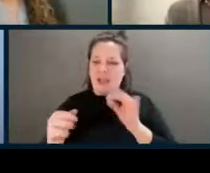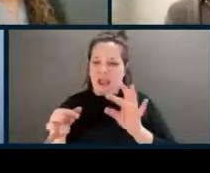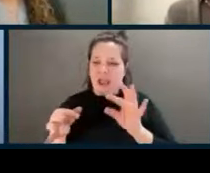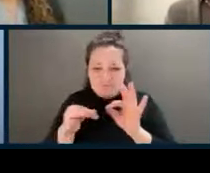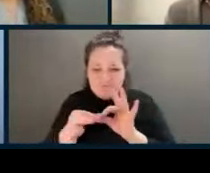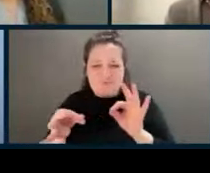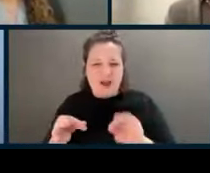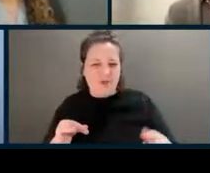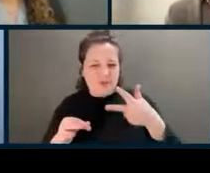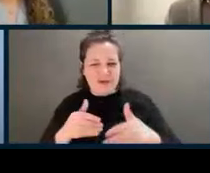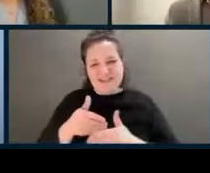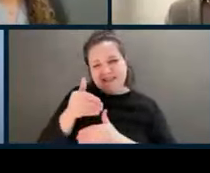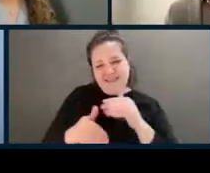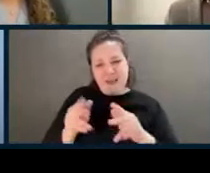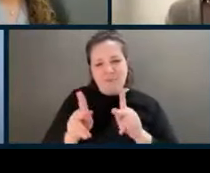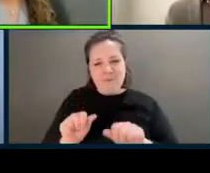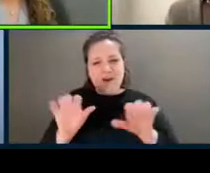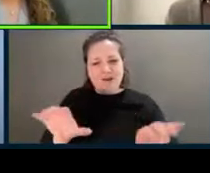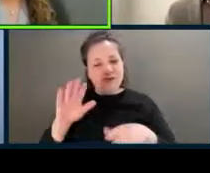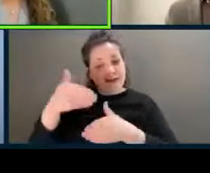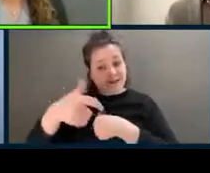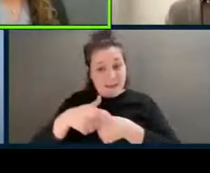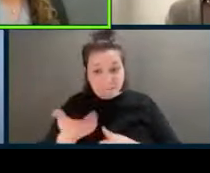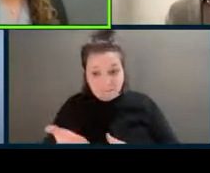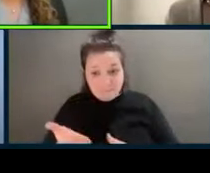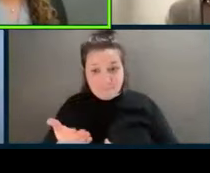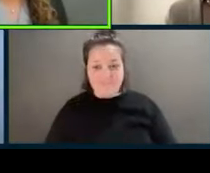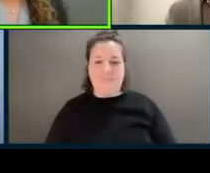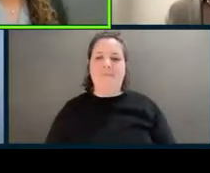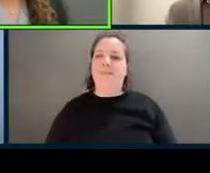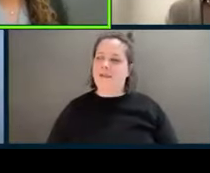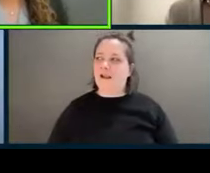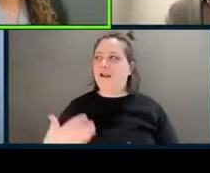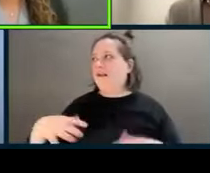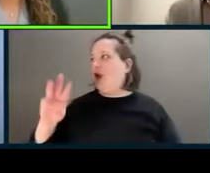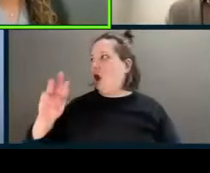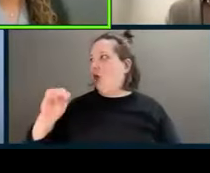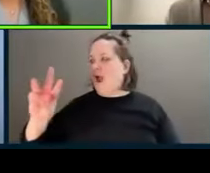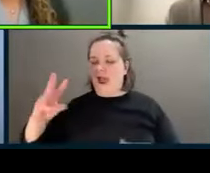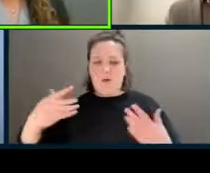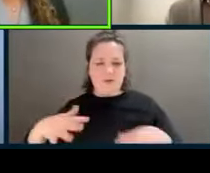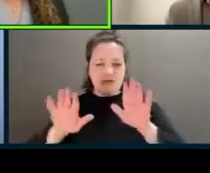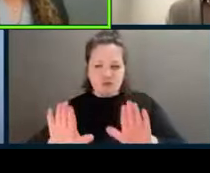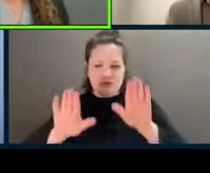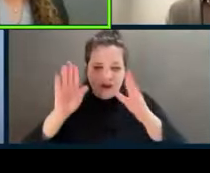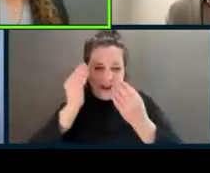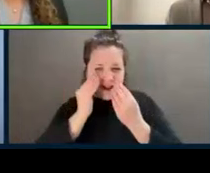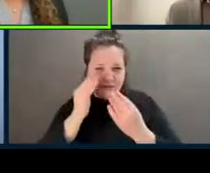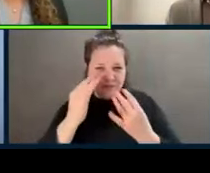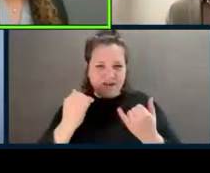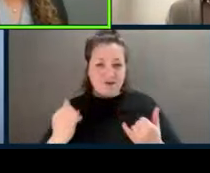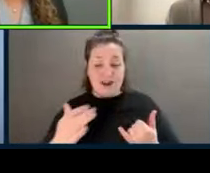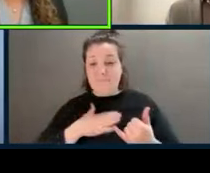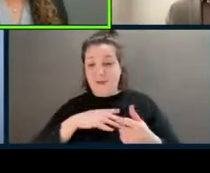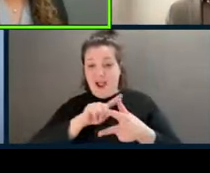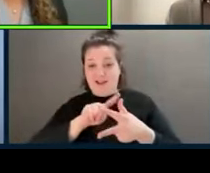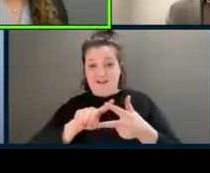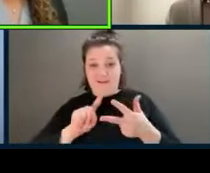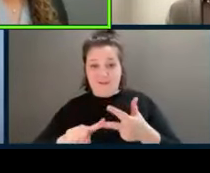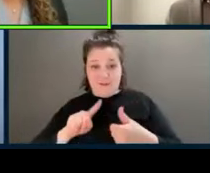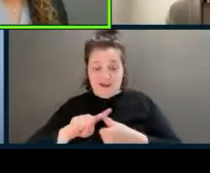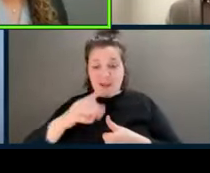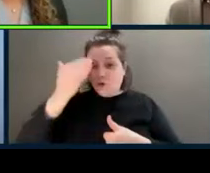mind that you also want to add to the conversation. Yeah, thanks, Nicole. And what great information to share today, right? So I had my three of